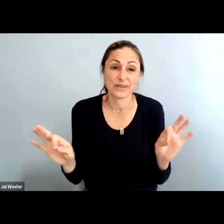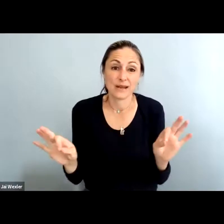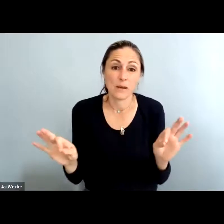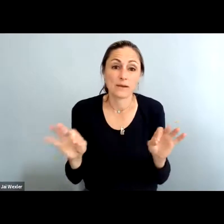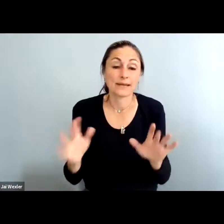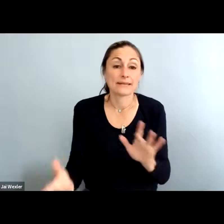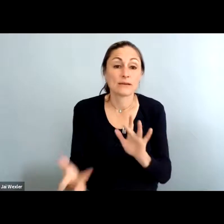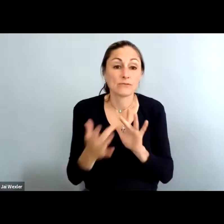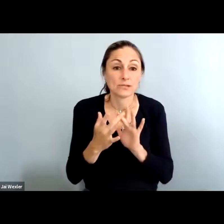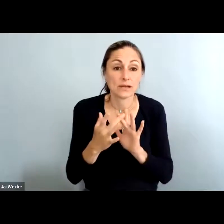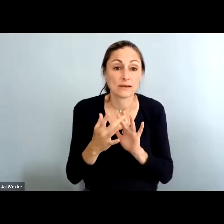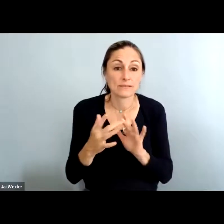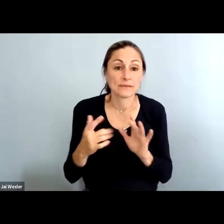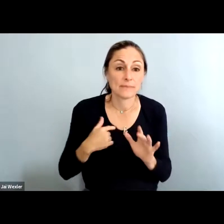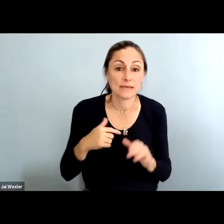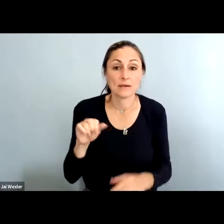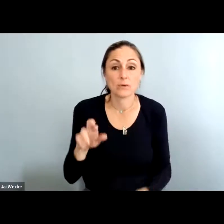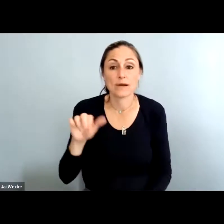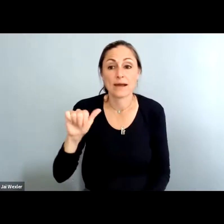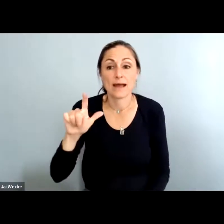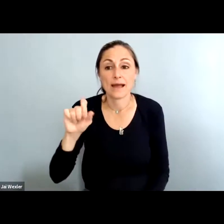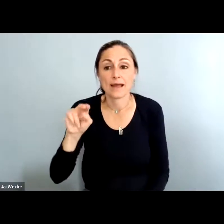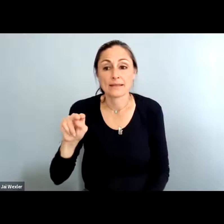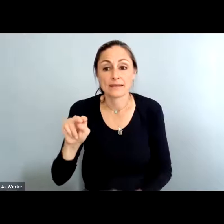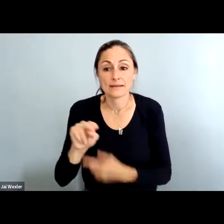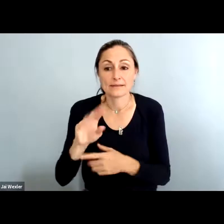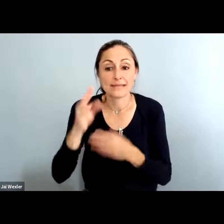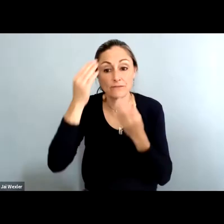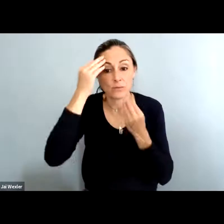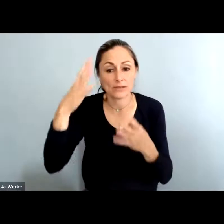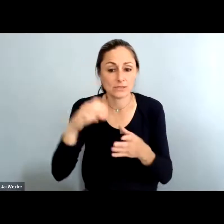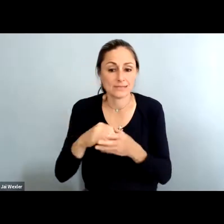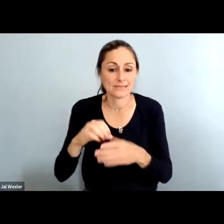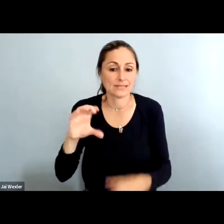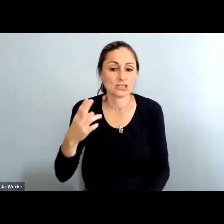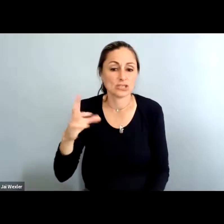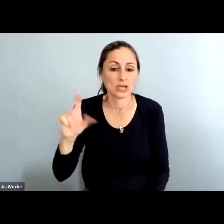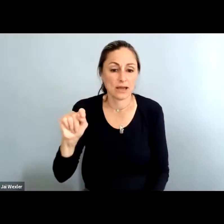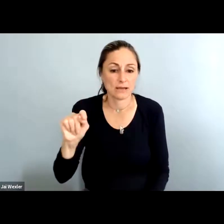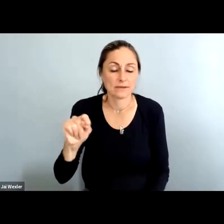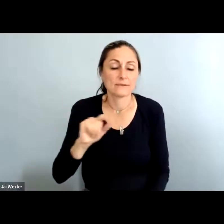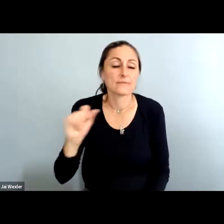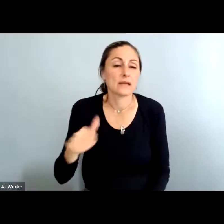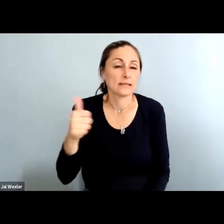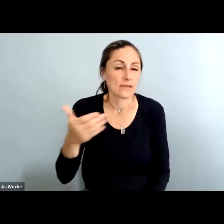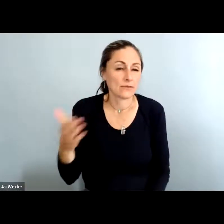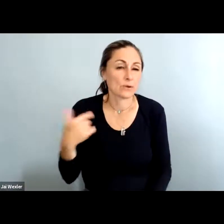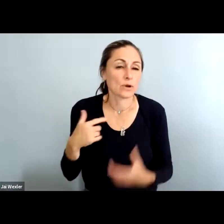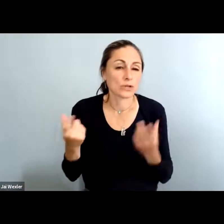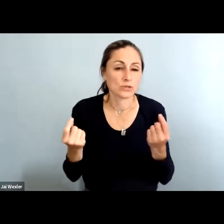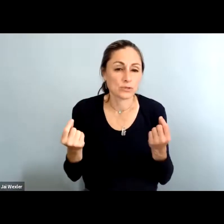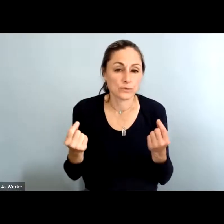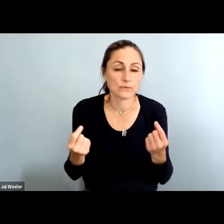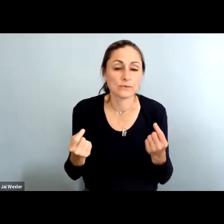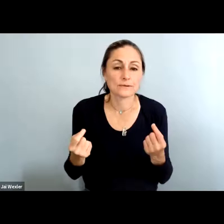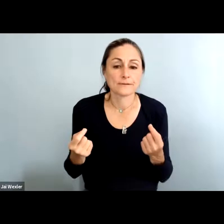out to me or to Alan. Our information is in chat. One of the other things we're going to do is we're going to be taking